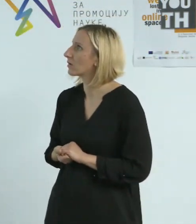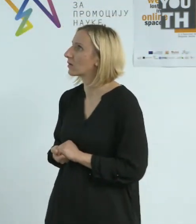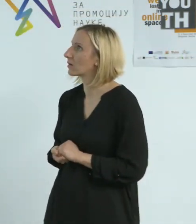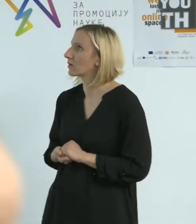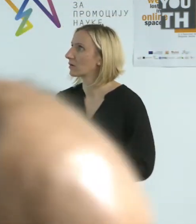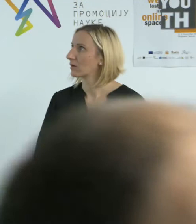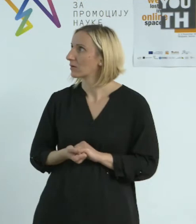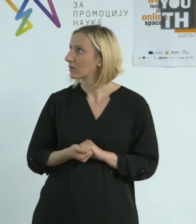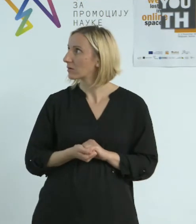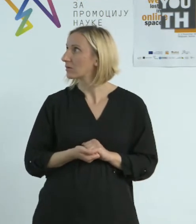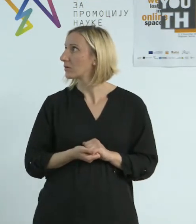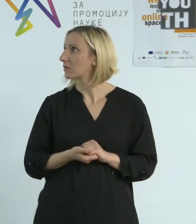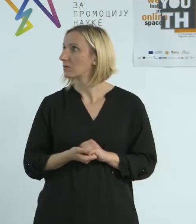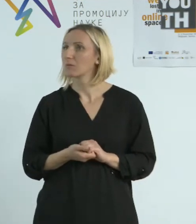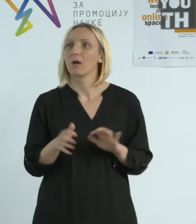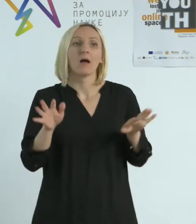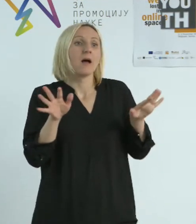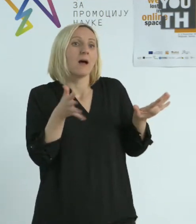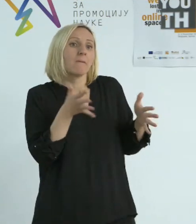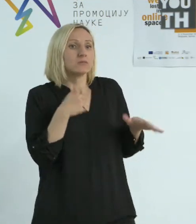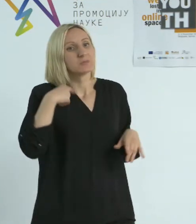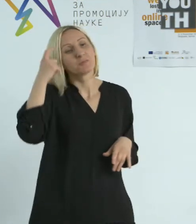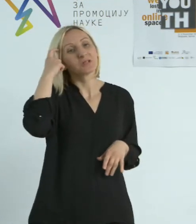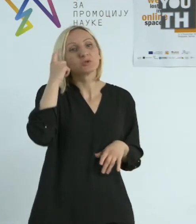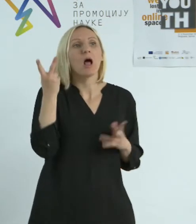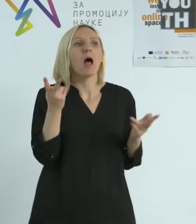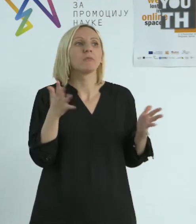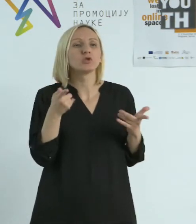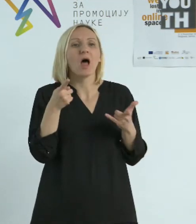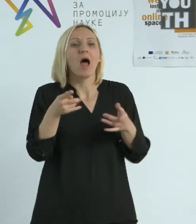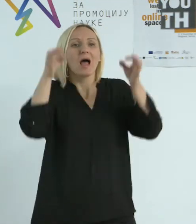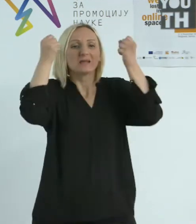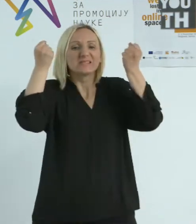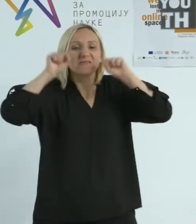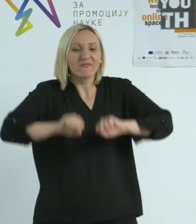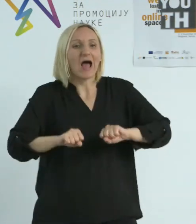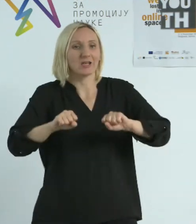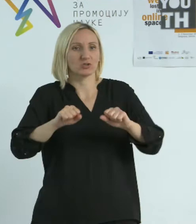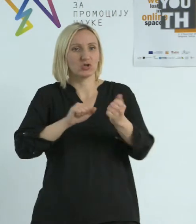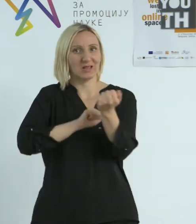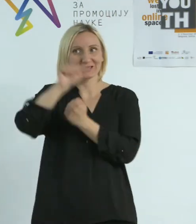Sorry, and maybe this was a question that we had, because as